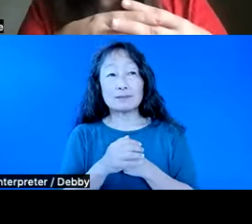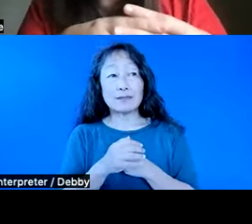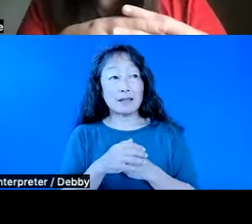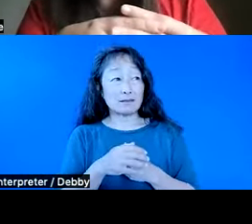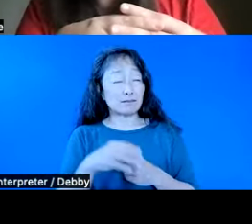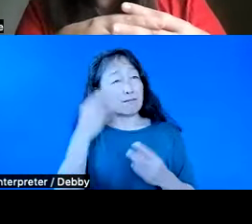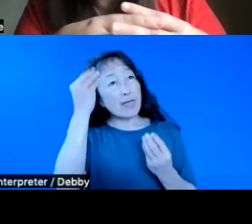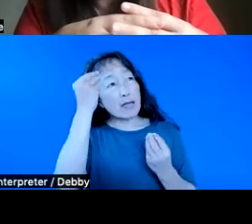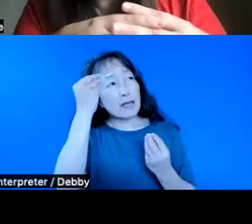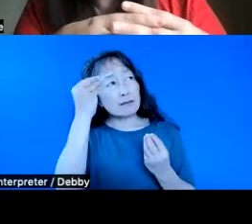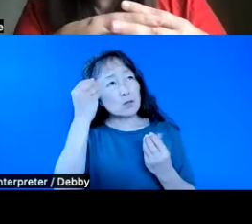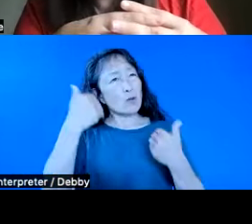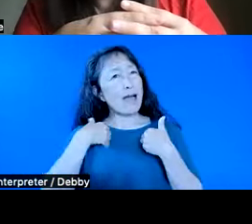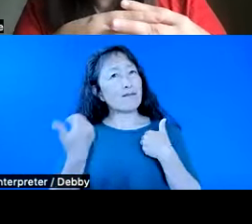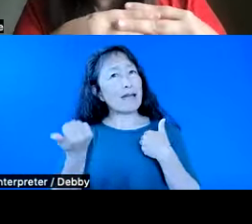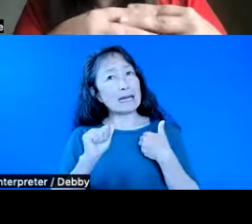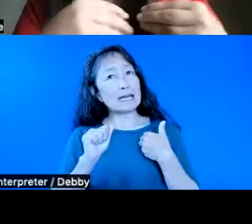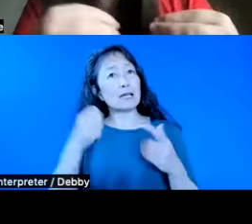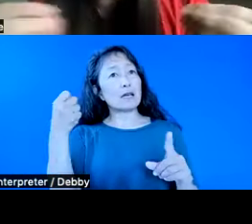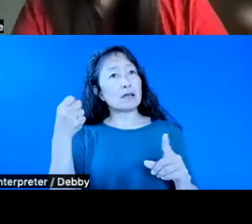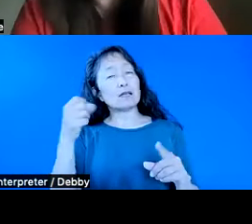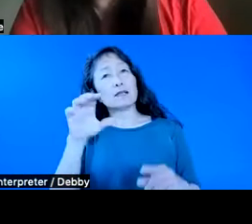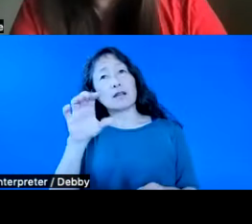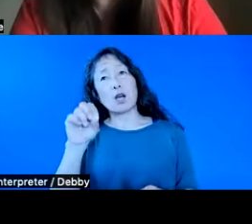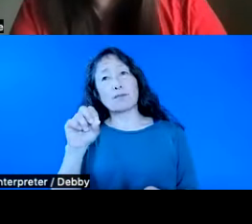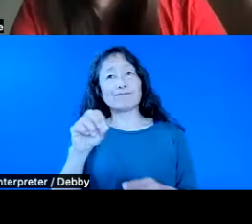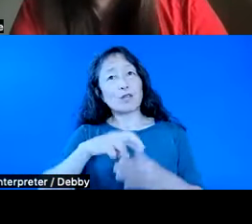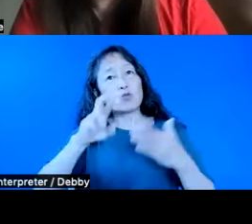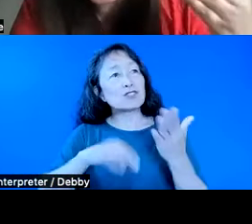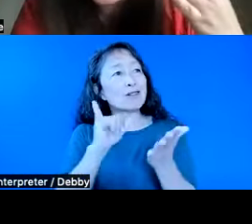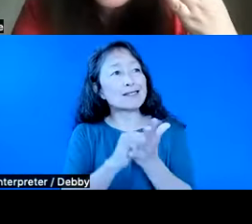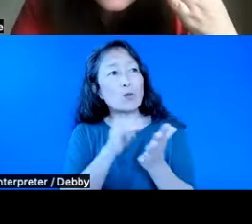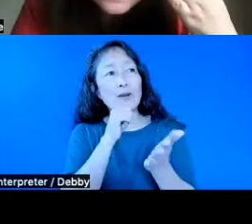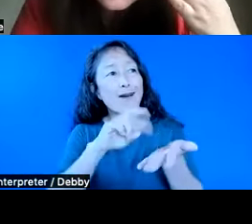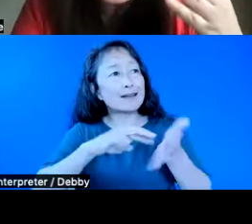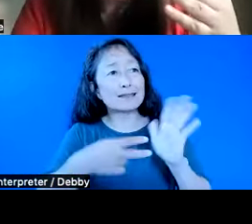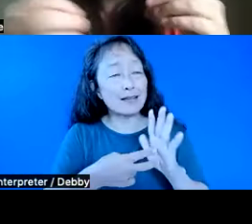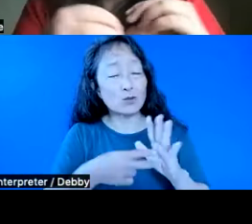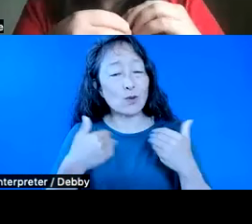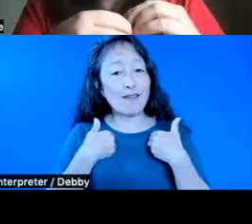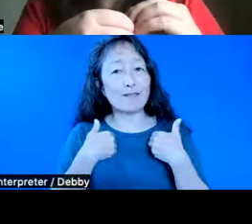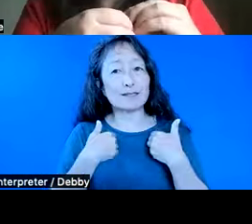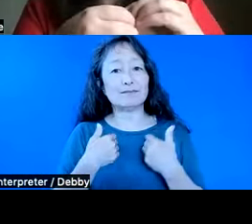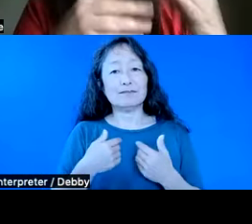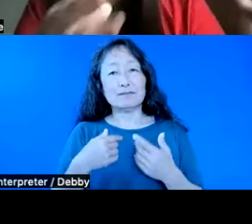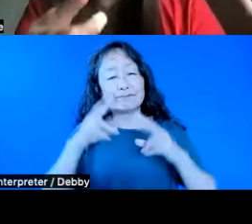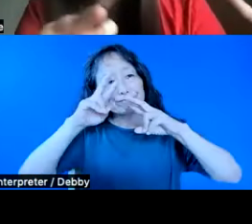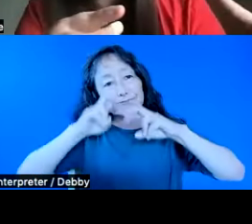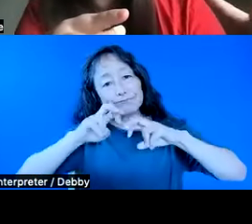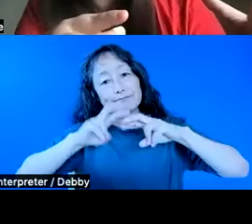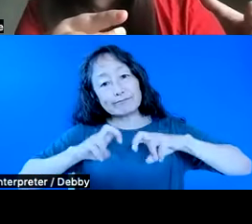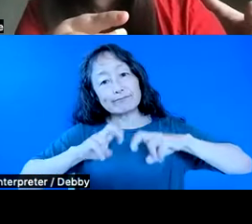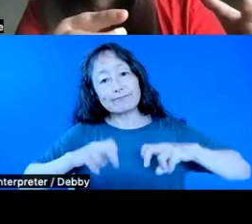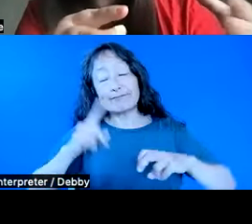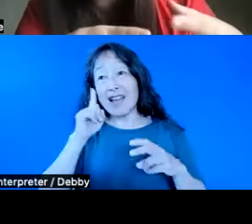consequences of what we did? And what can we learn from this as we move forward? I think there's so many different